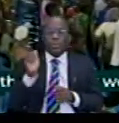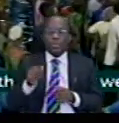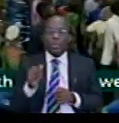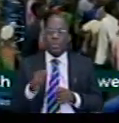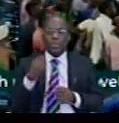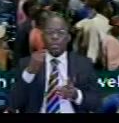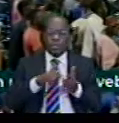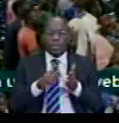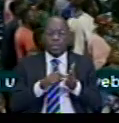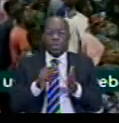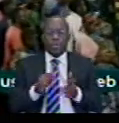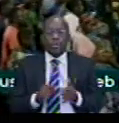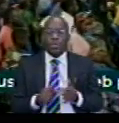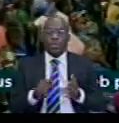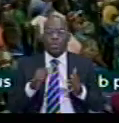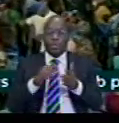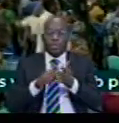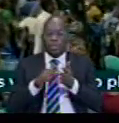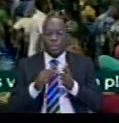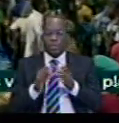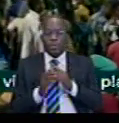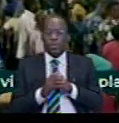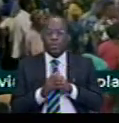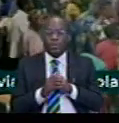up. Check up.